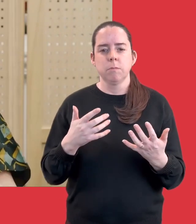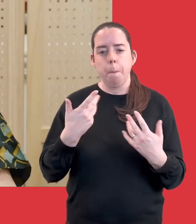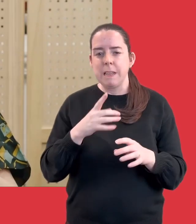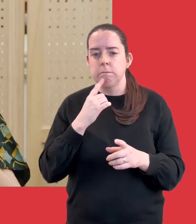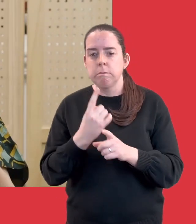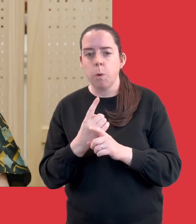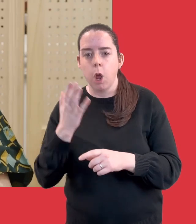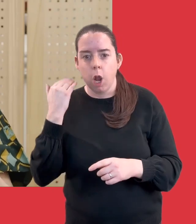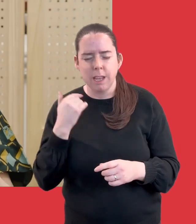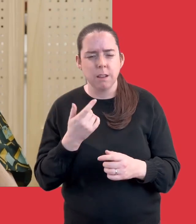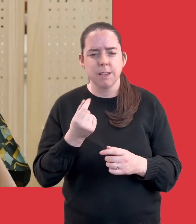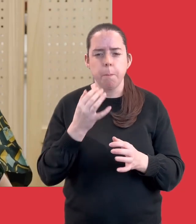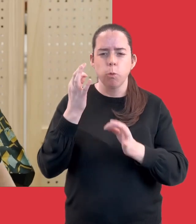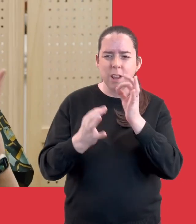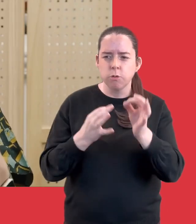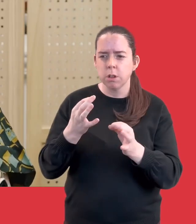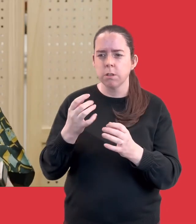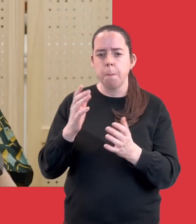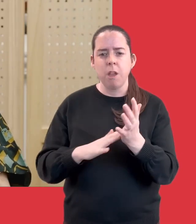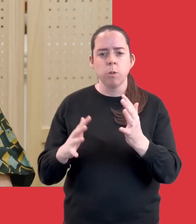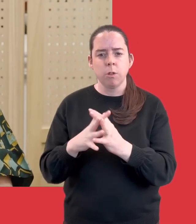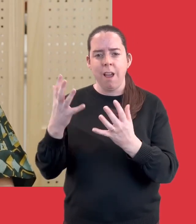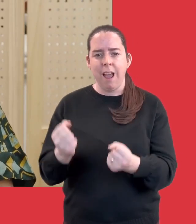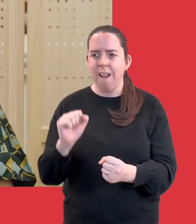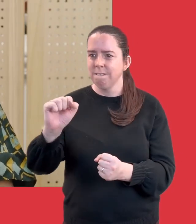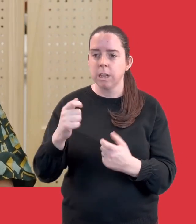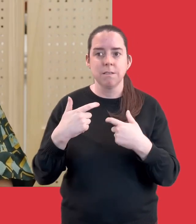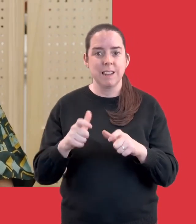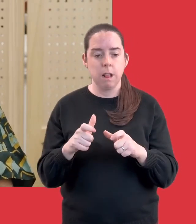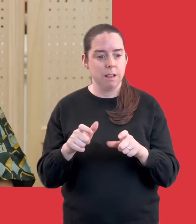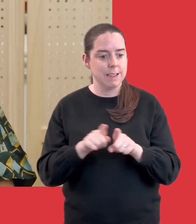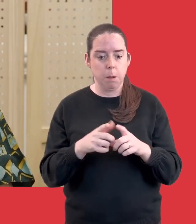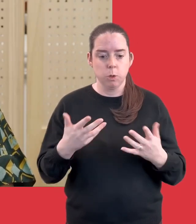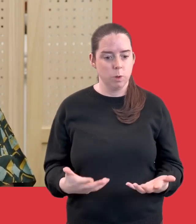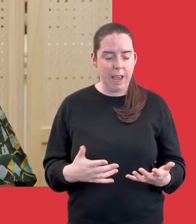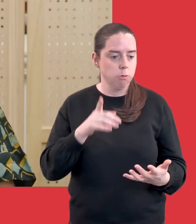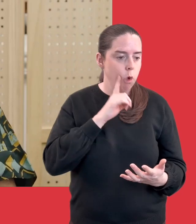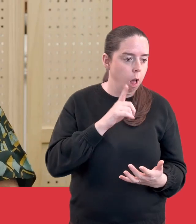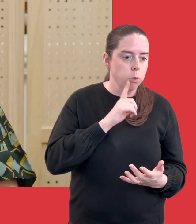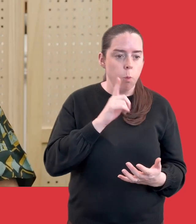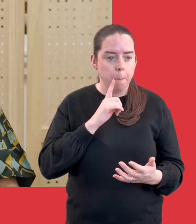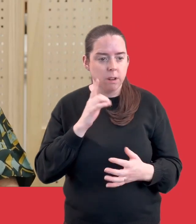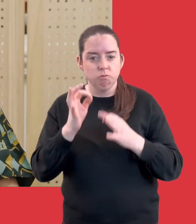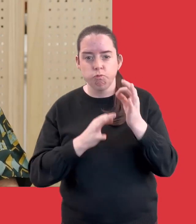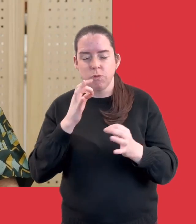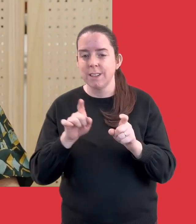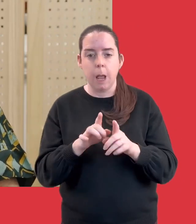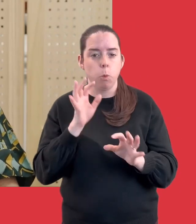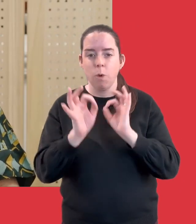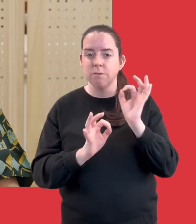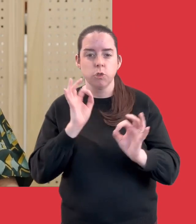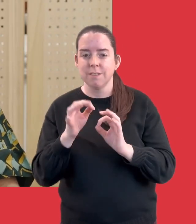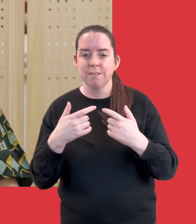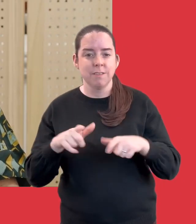said earlier, some of the questions that she's facing and asking are still pertinent today for girls